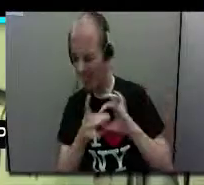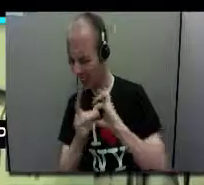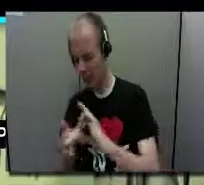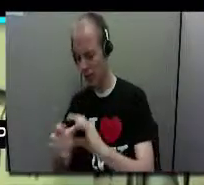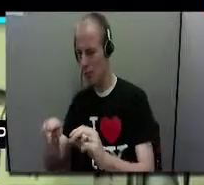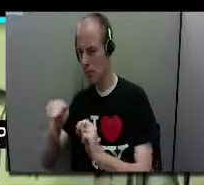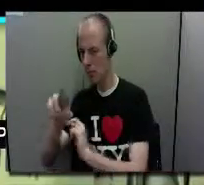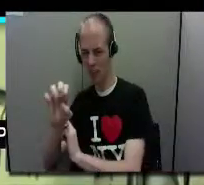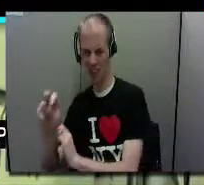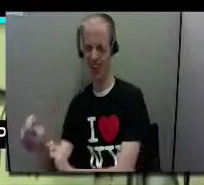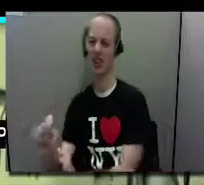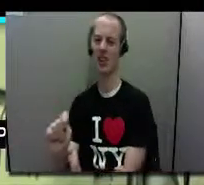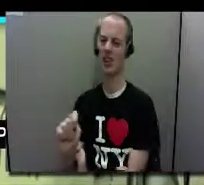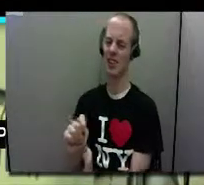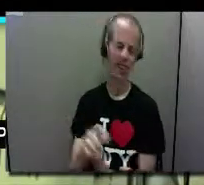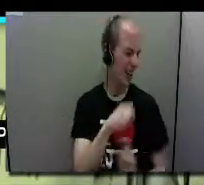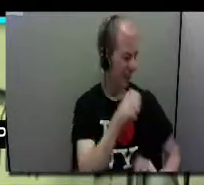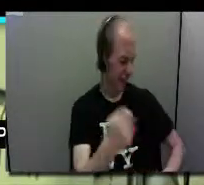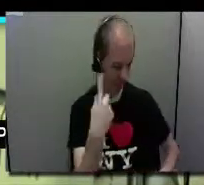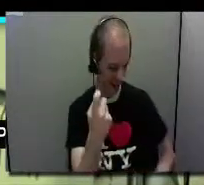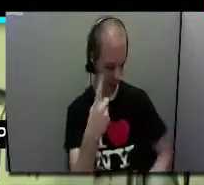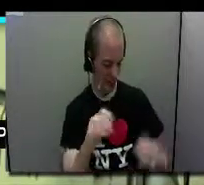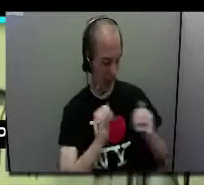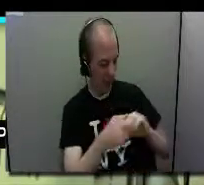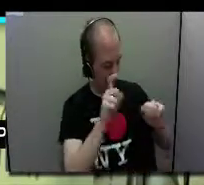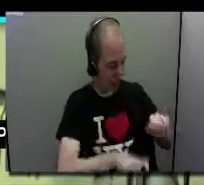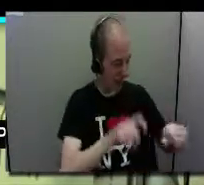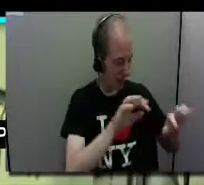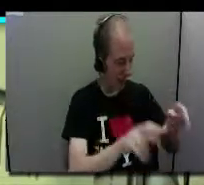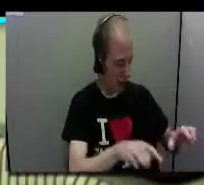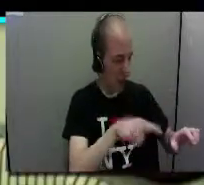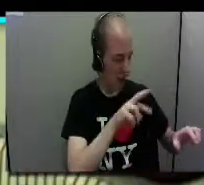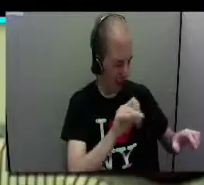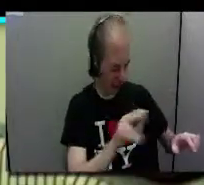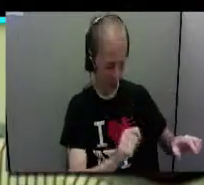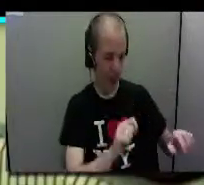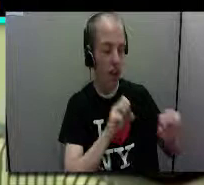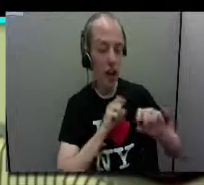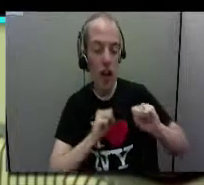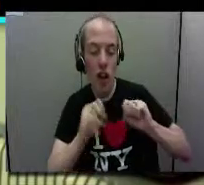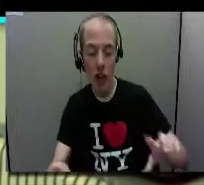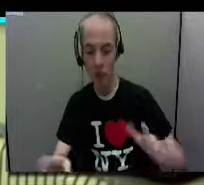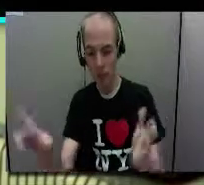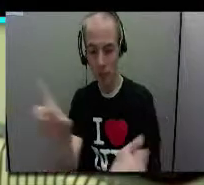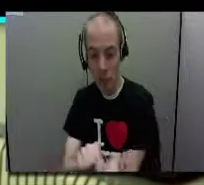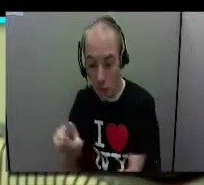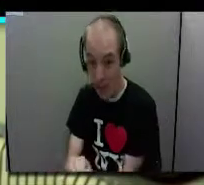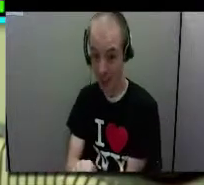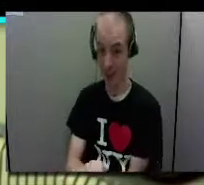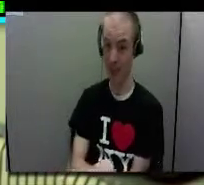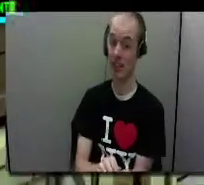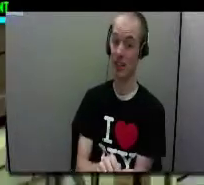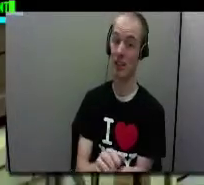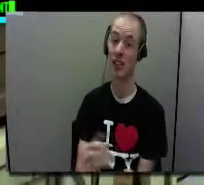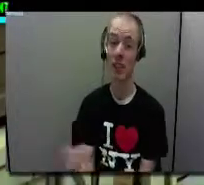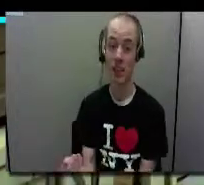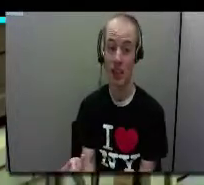I don't get how you have to put print and nothing prints out. So just print.